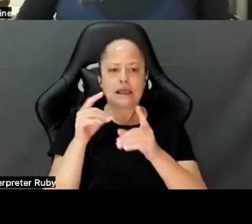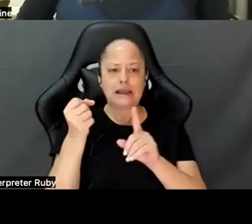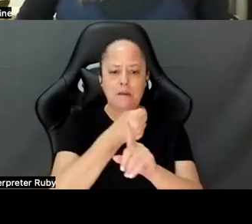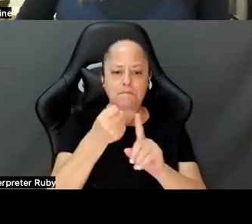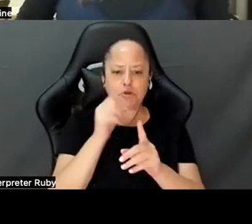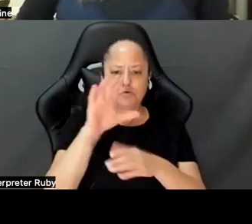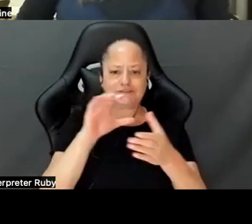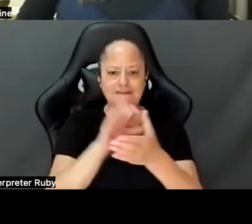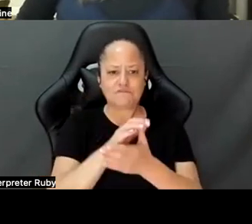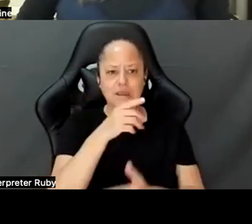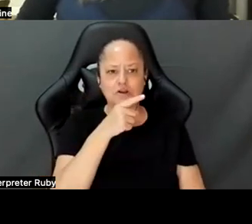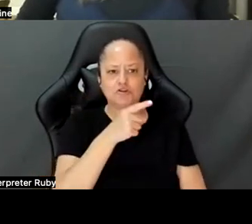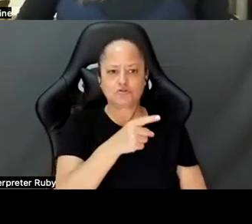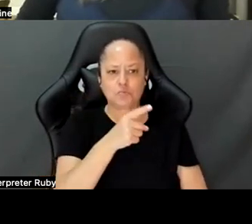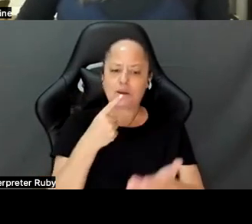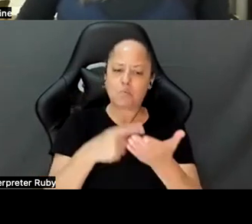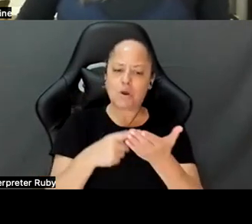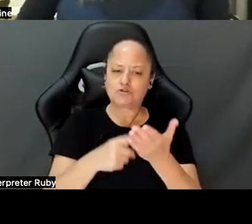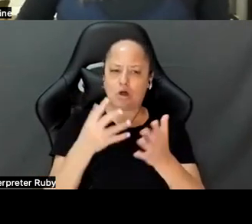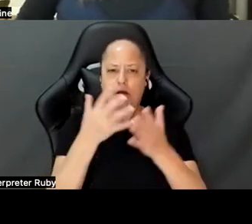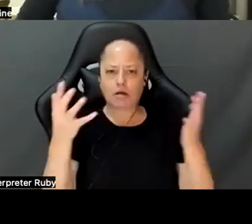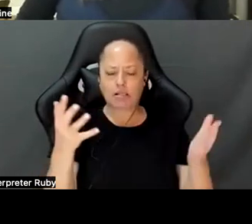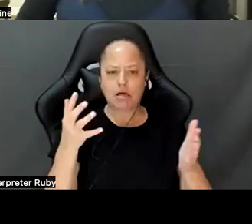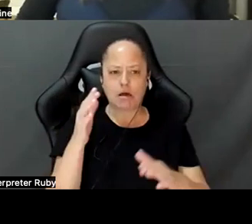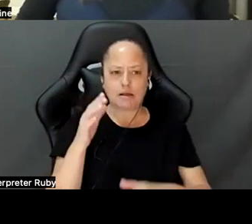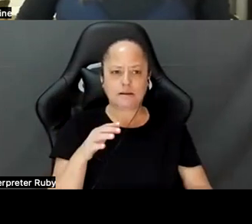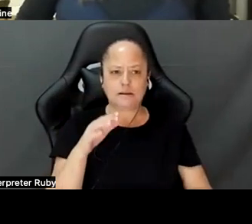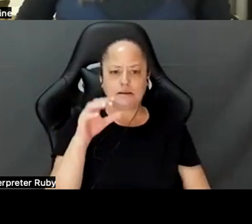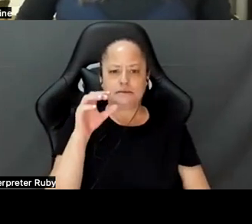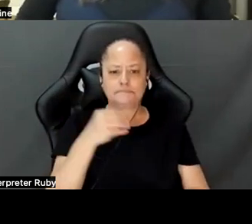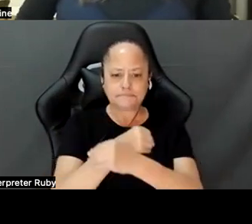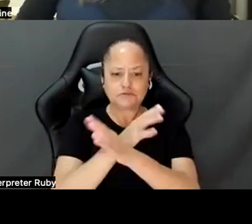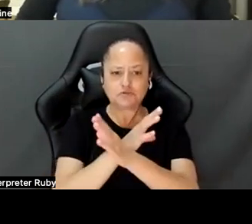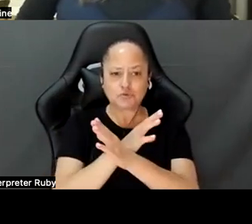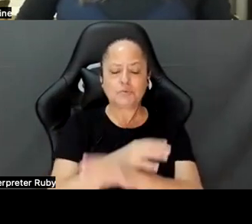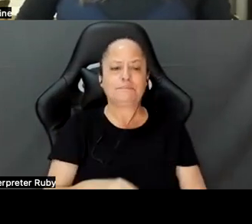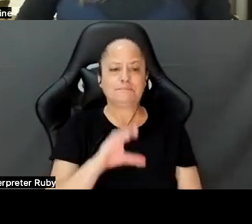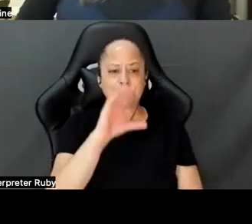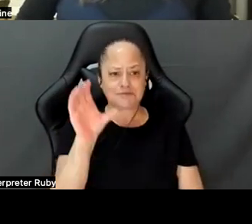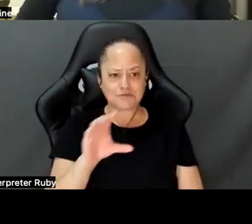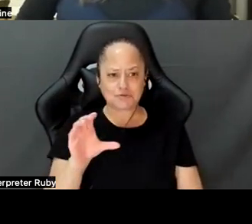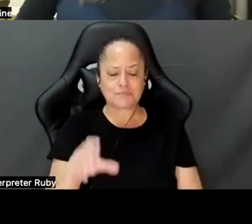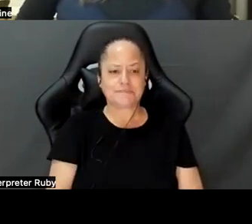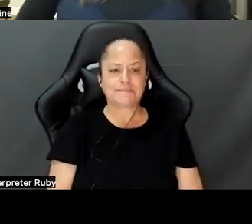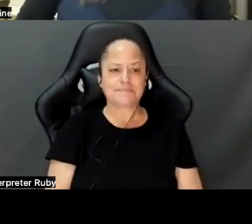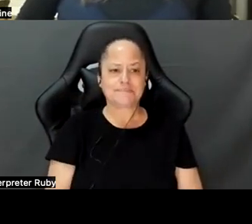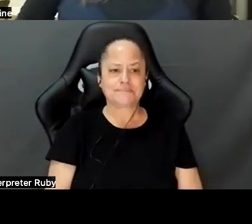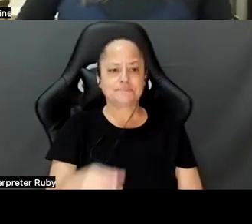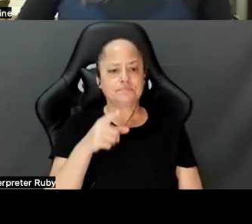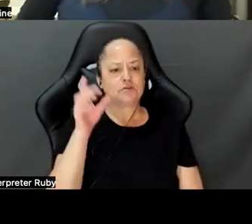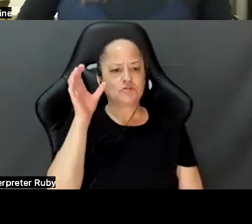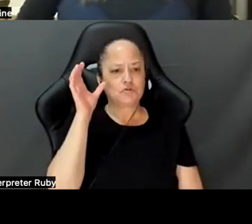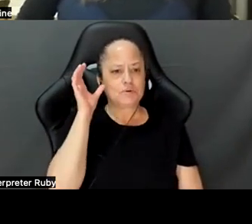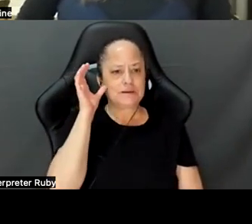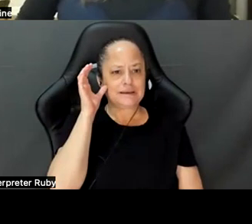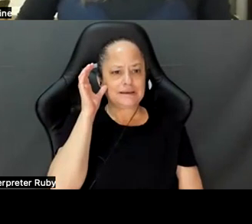she did is that we would talk a lot, like on Skype, on Zoom, and she would hear things. We